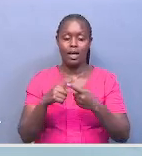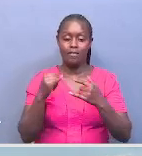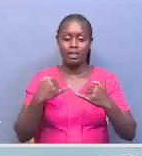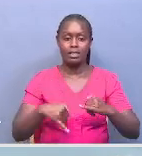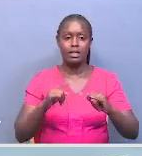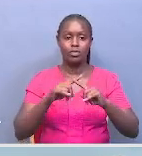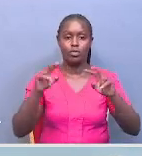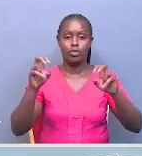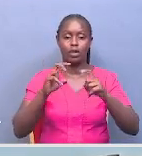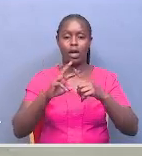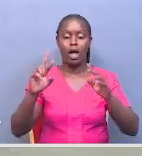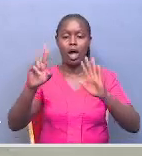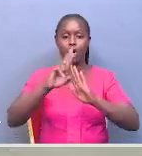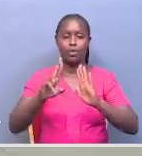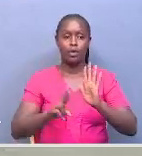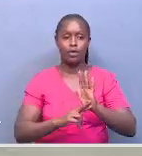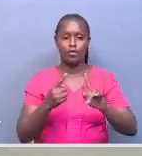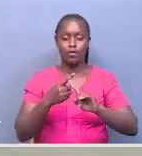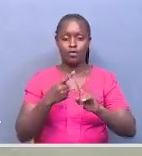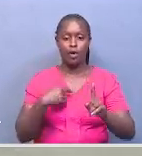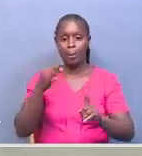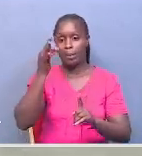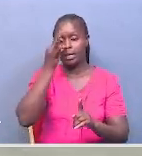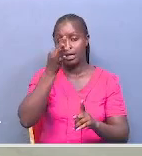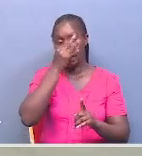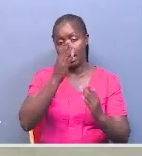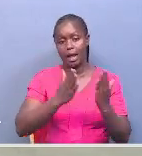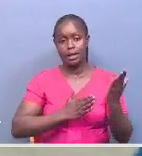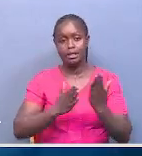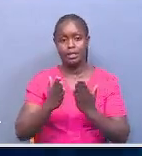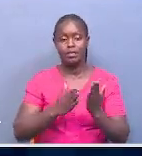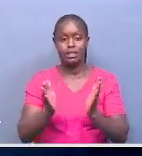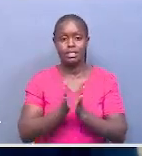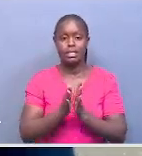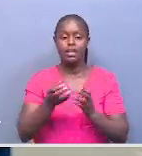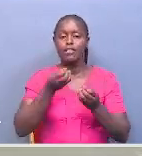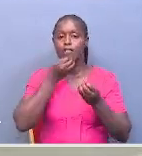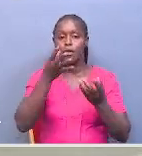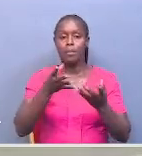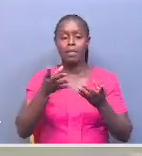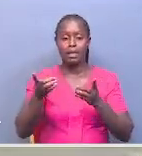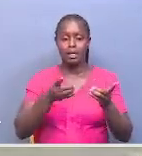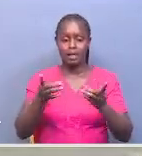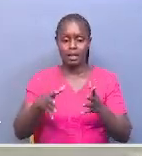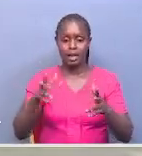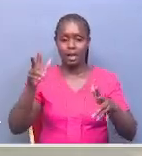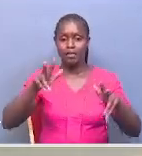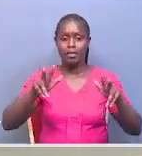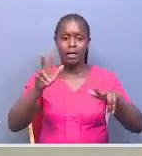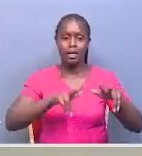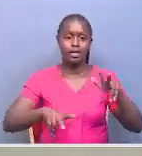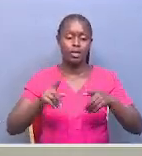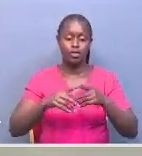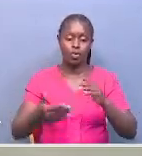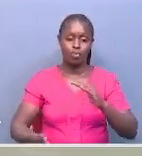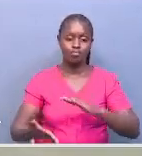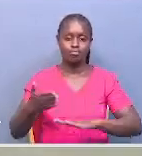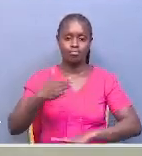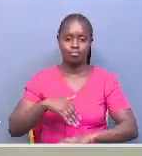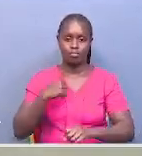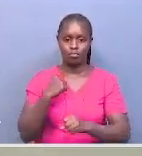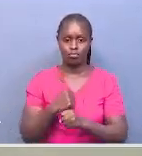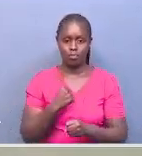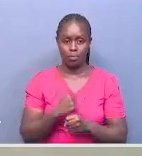a ruling from Nyeri Law Courts and the Public Service Board directing the county government of Kirinyaga to reinstate them back to